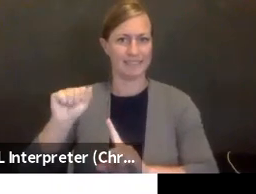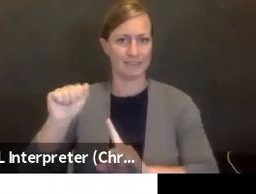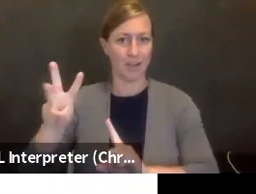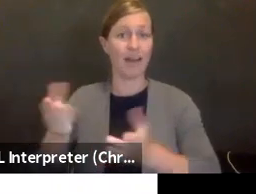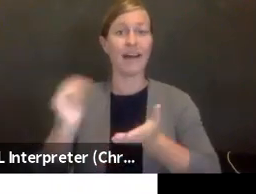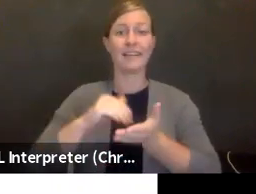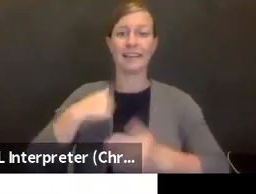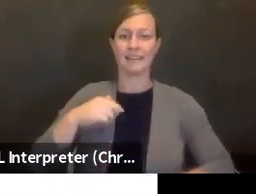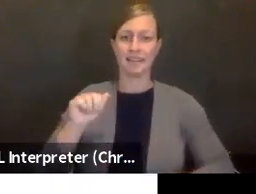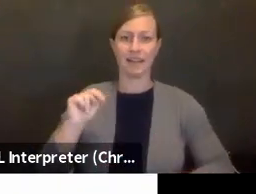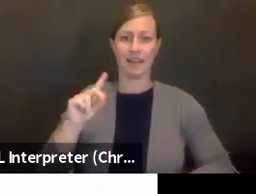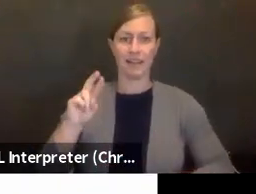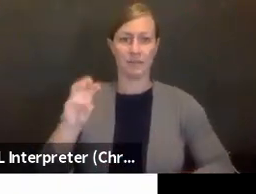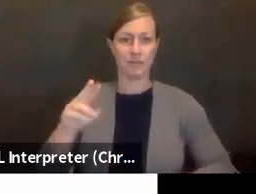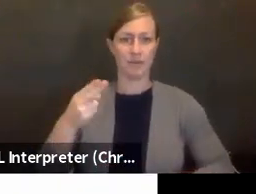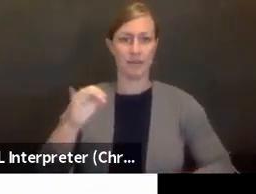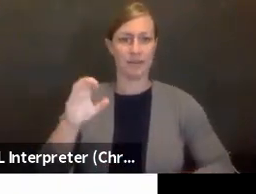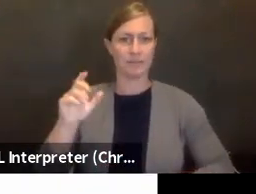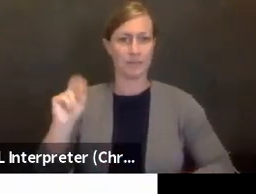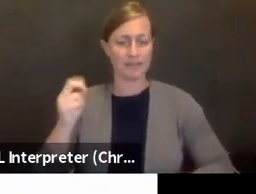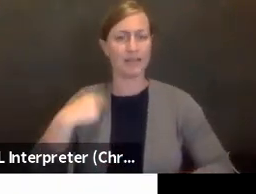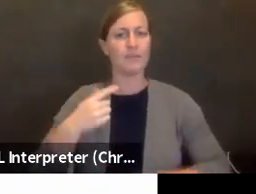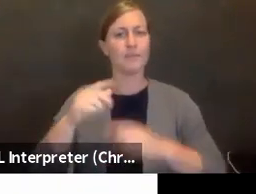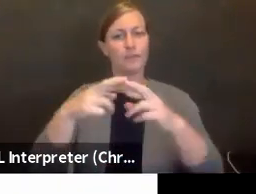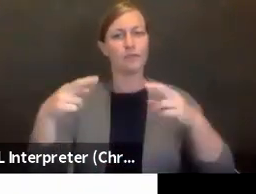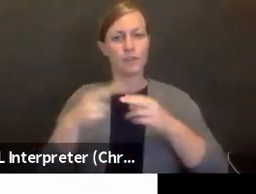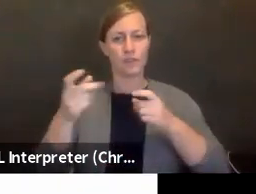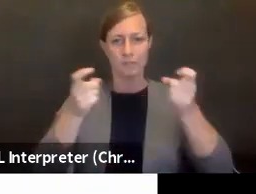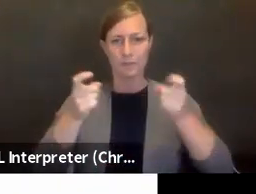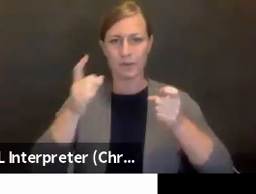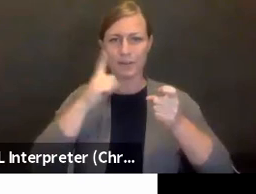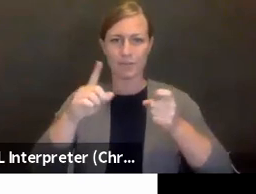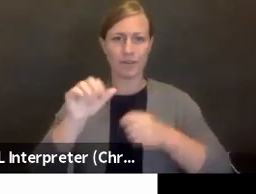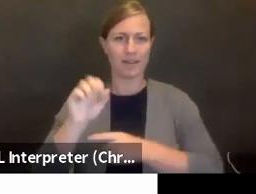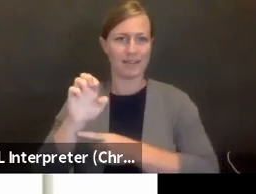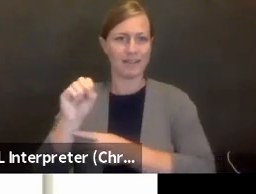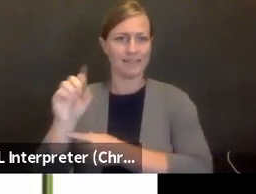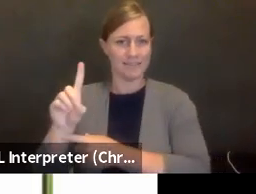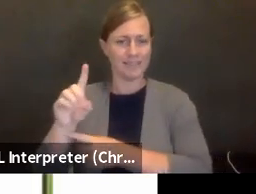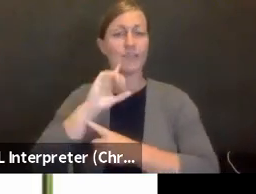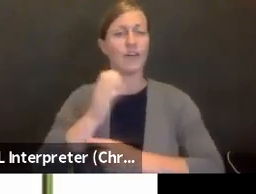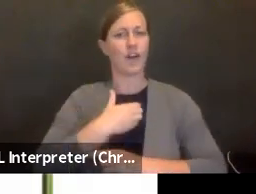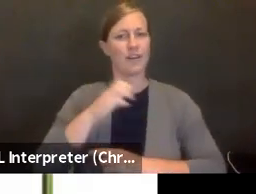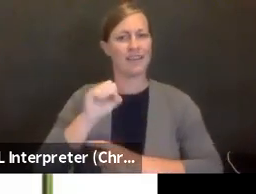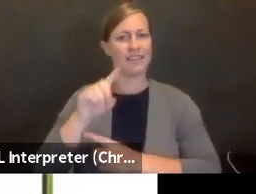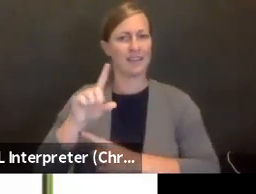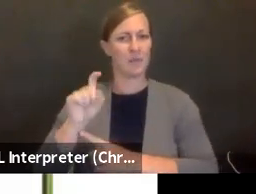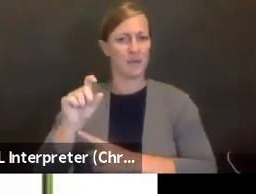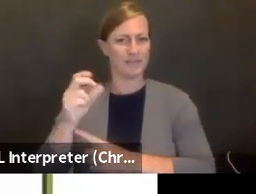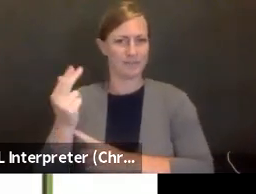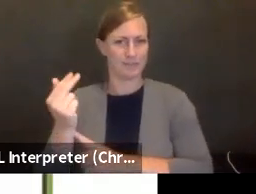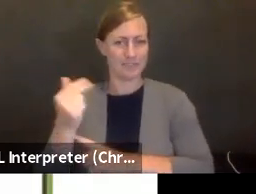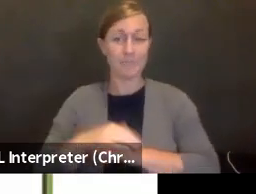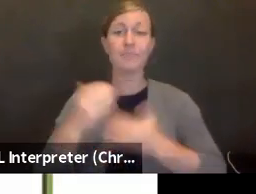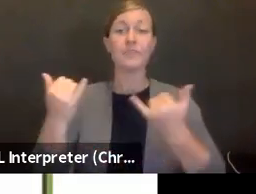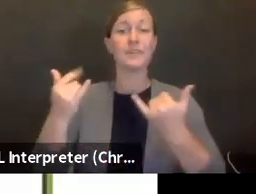Andrew Hickman. I'm Regional Administrator of Educational Technology and Remote Learning from Capital Region ESD. Today with me, I have